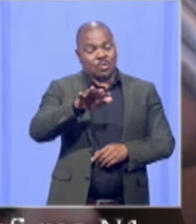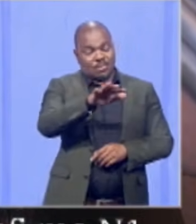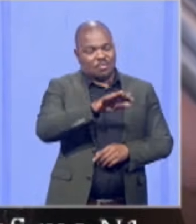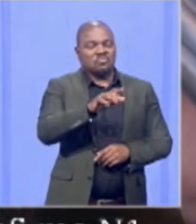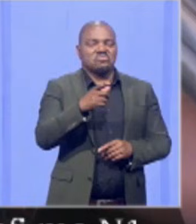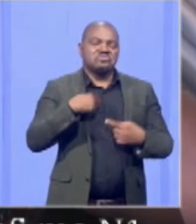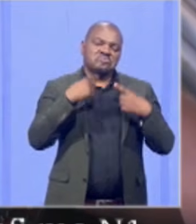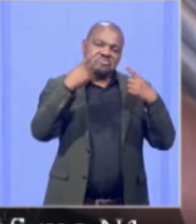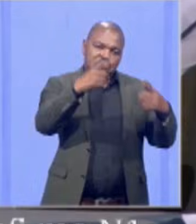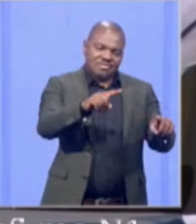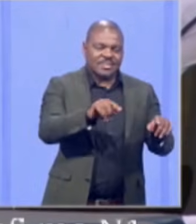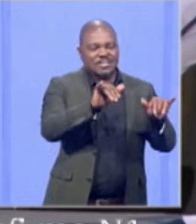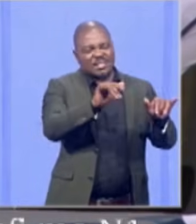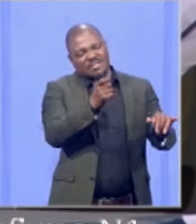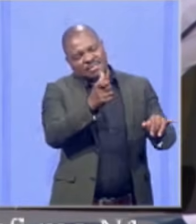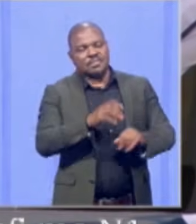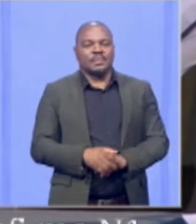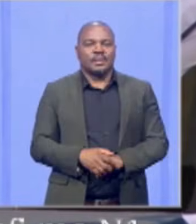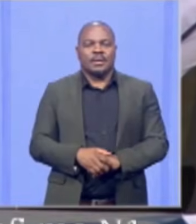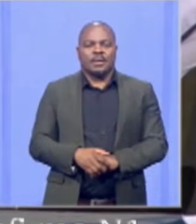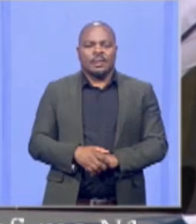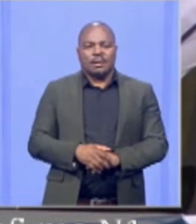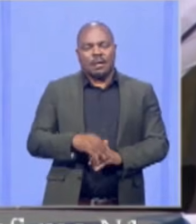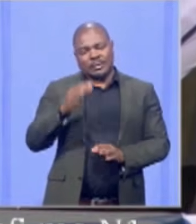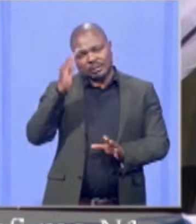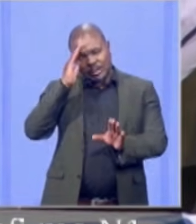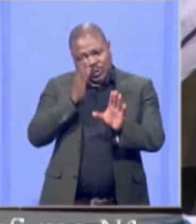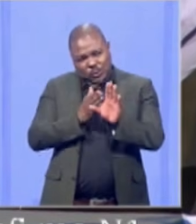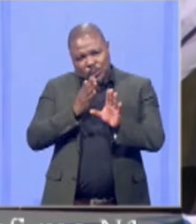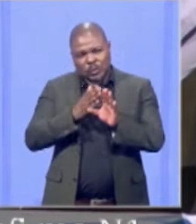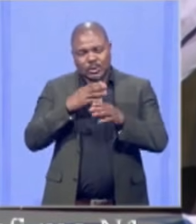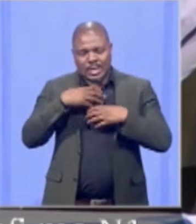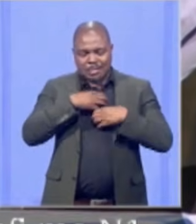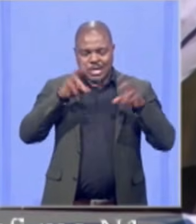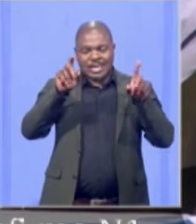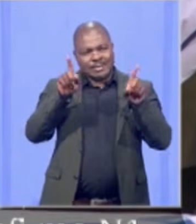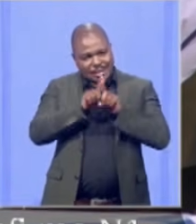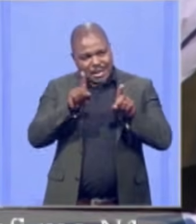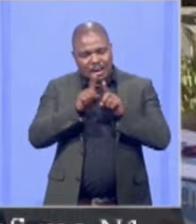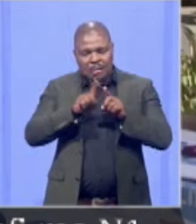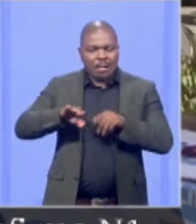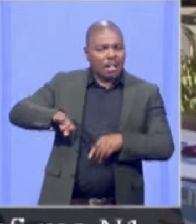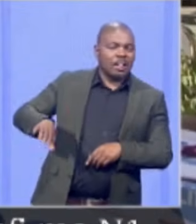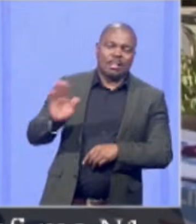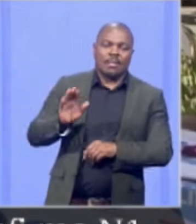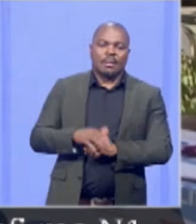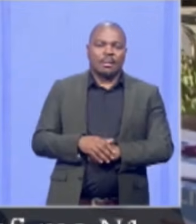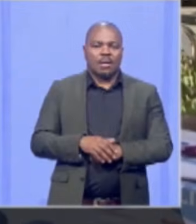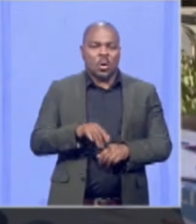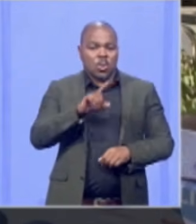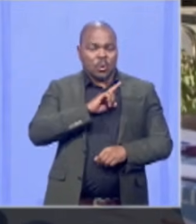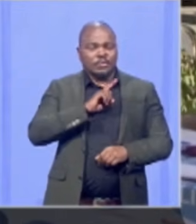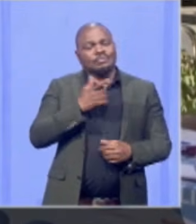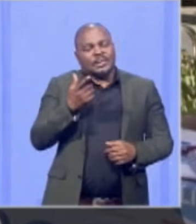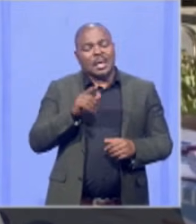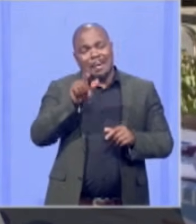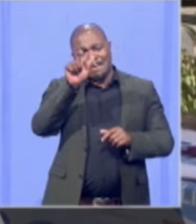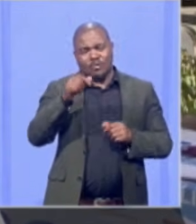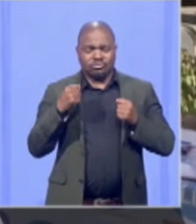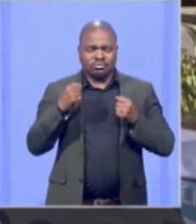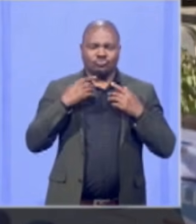spenta nakoti. Tsa maemo a kelello le tsona ha di a salla morao. kelellong motho ya kgathala ene motho a